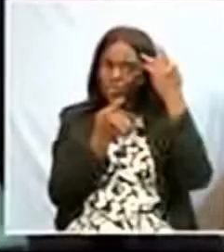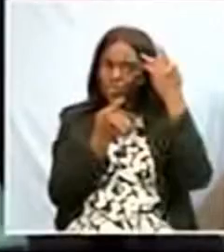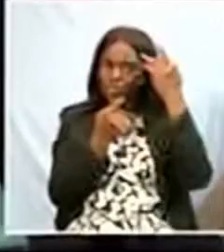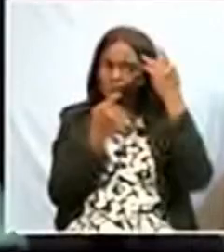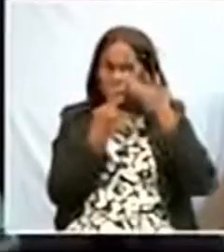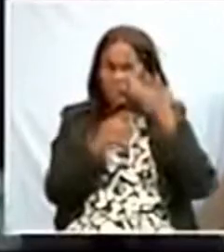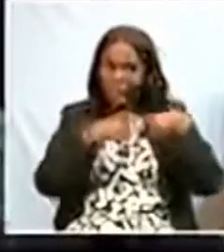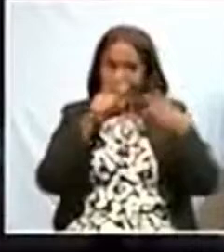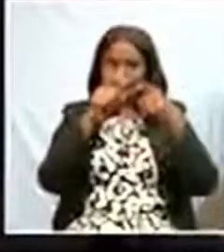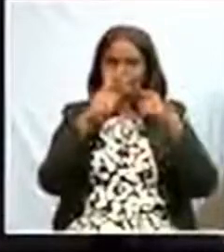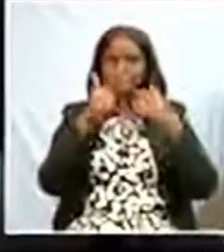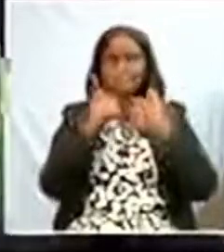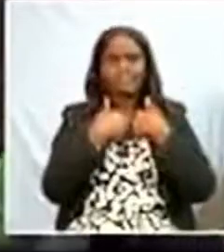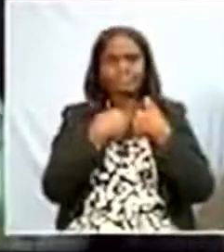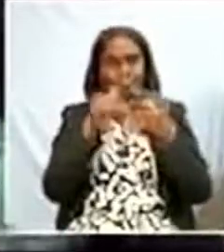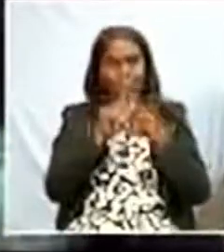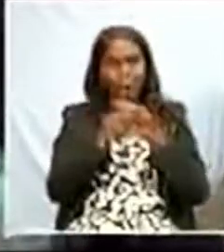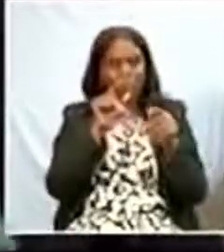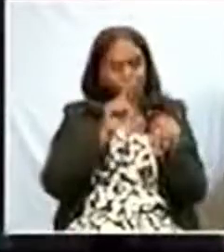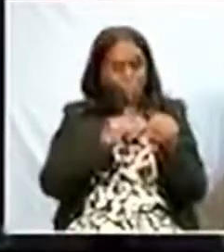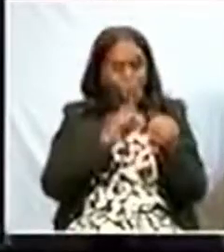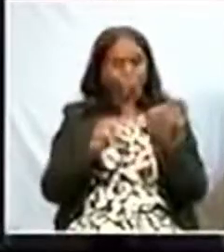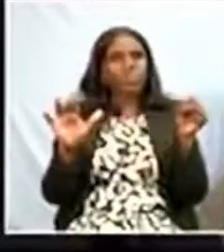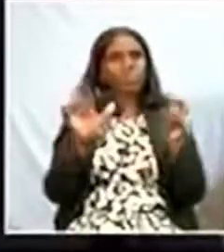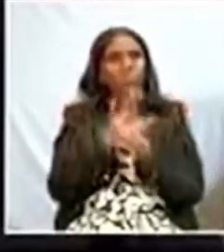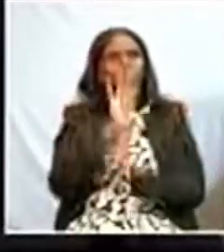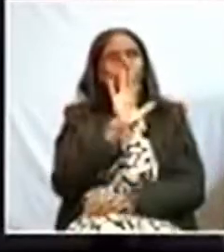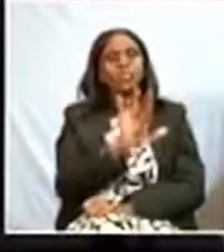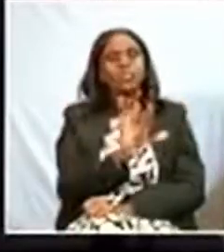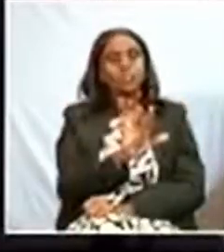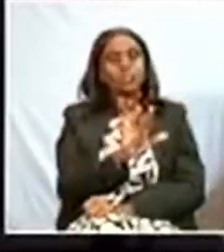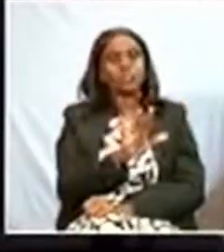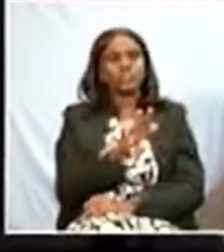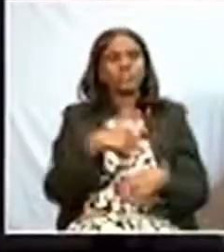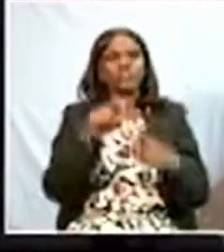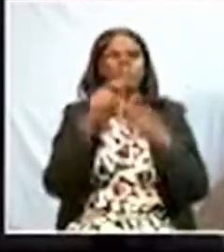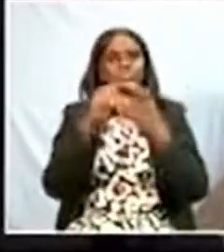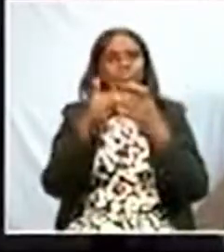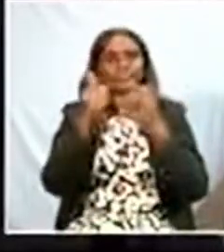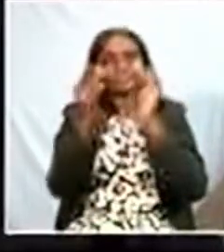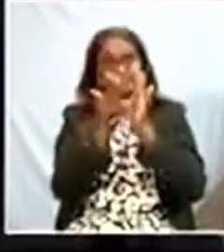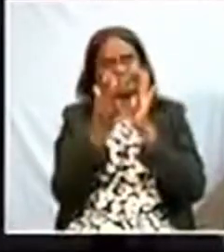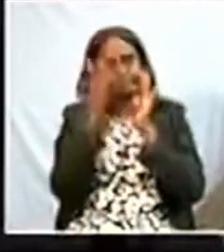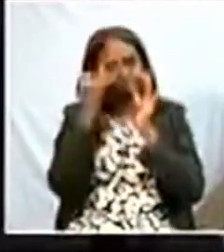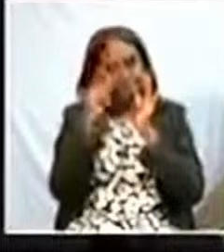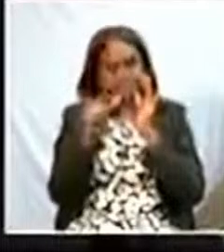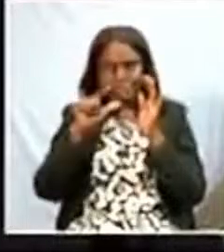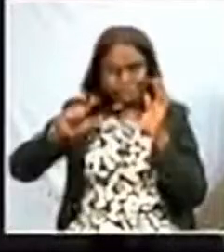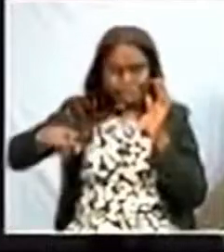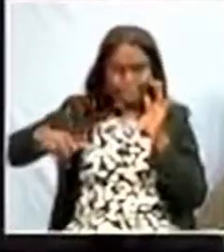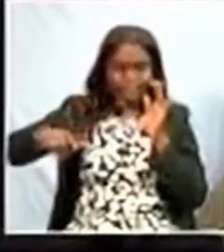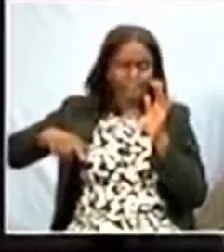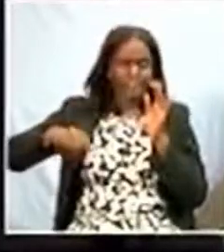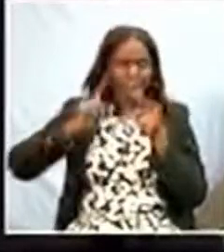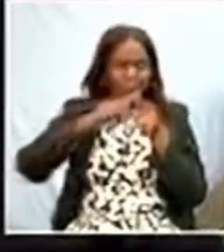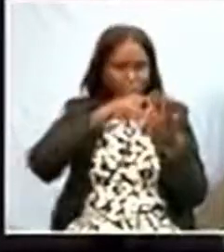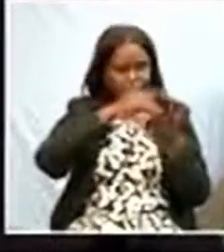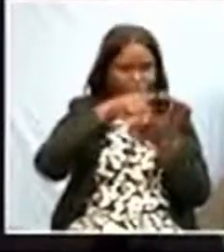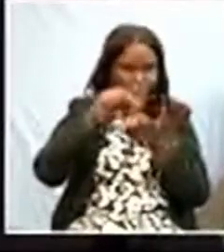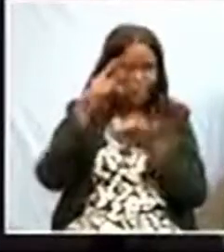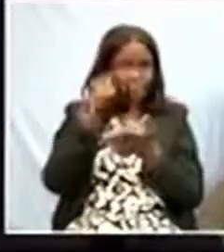what challenges are you having in the midst of abundance? What challenges are you facing? Why are you delaying to